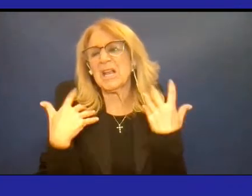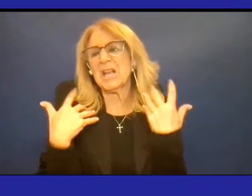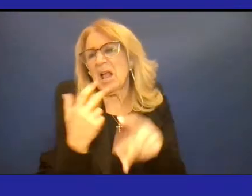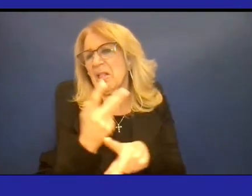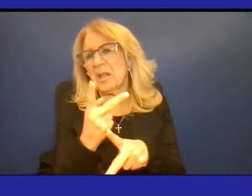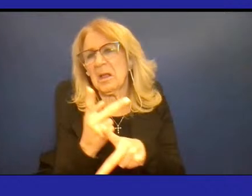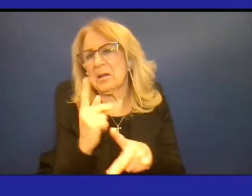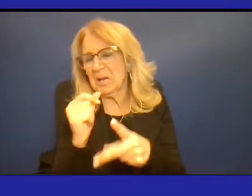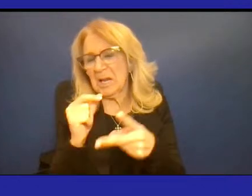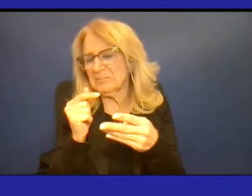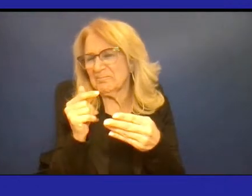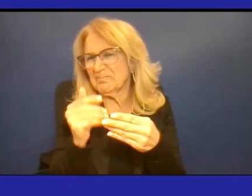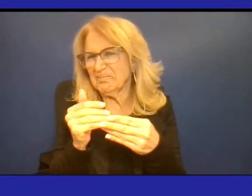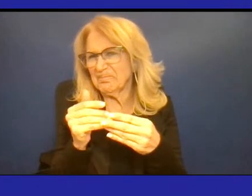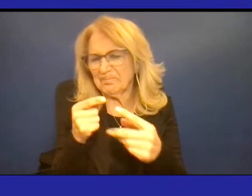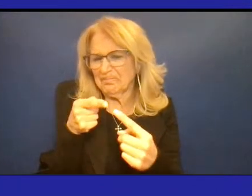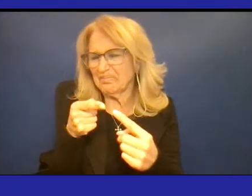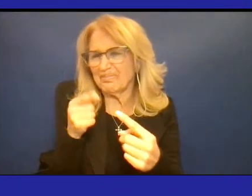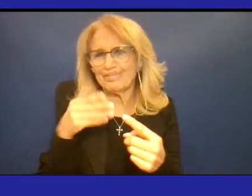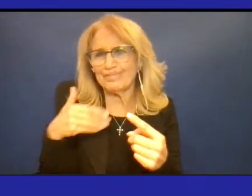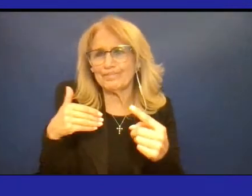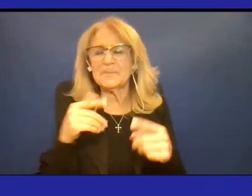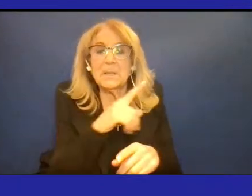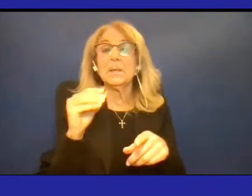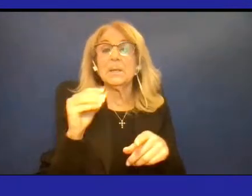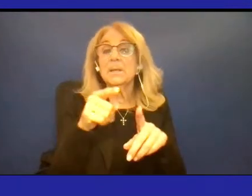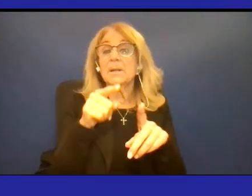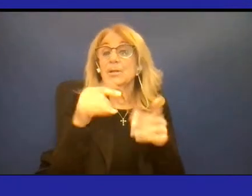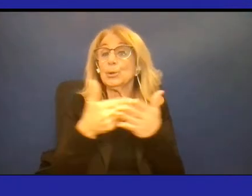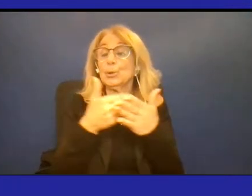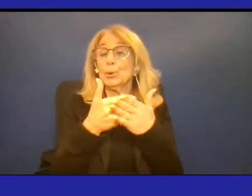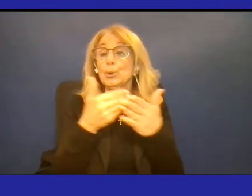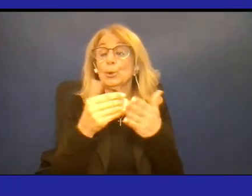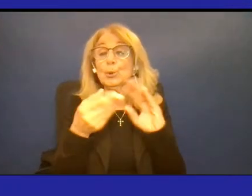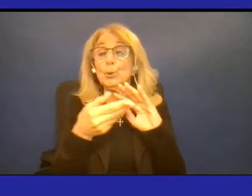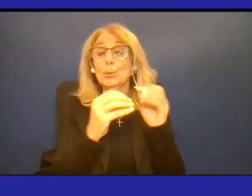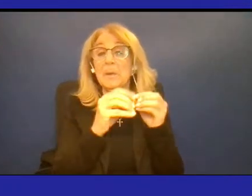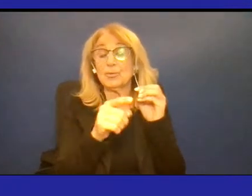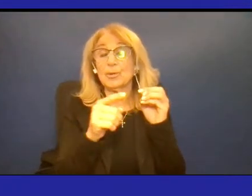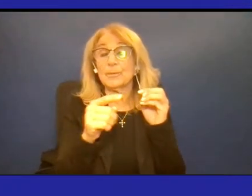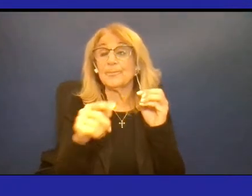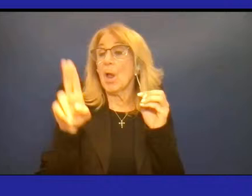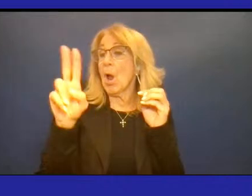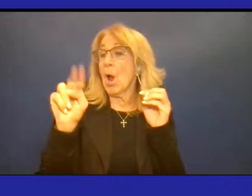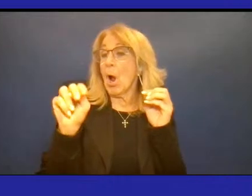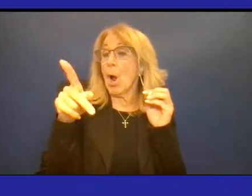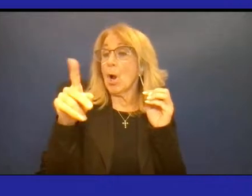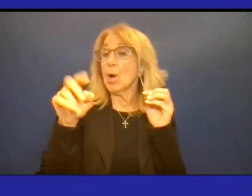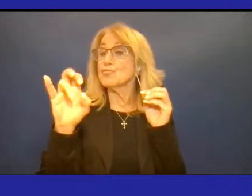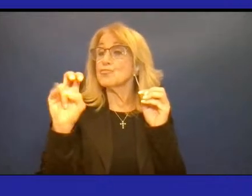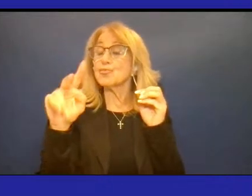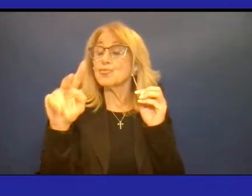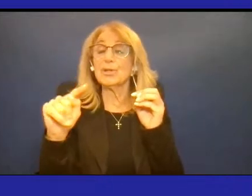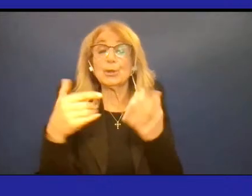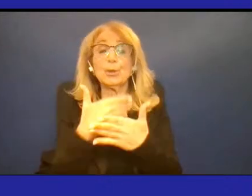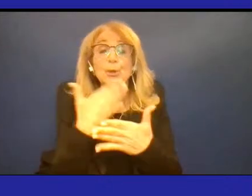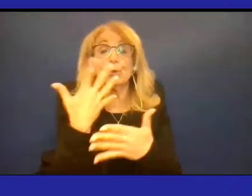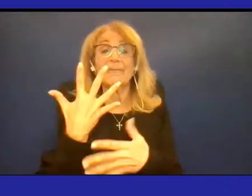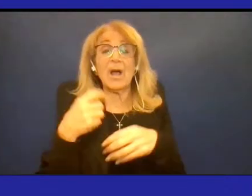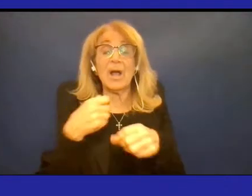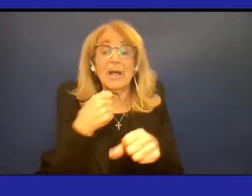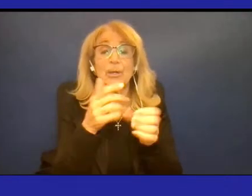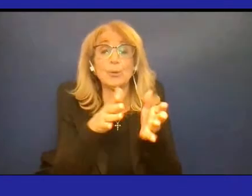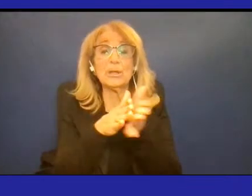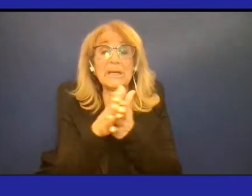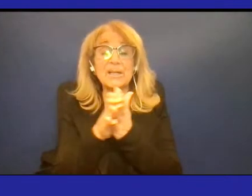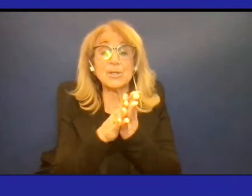last one is a new metric here. Unprint is a new 5-year initiative being led